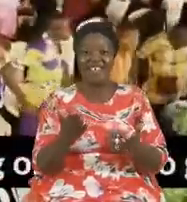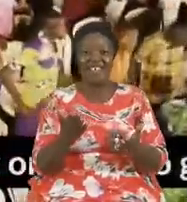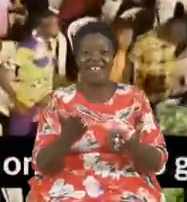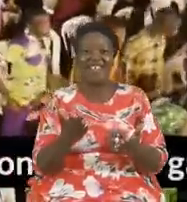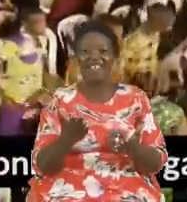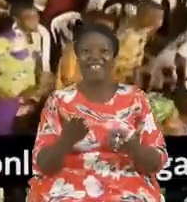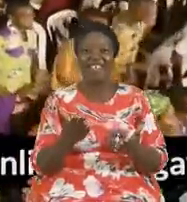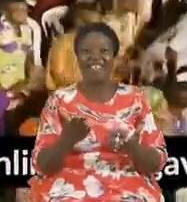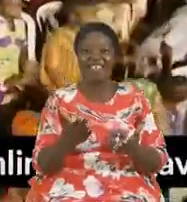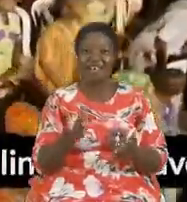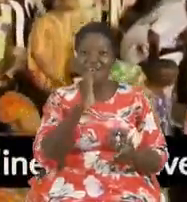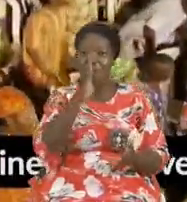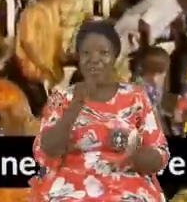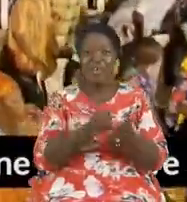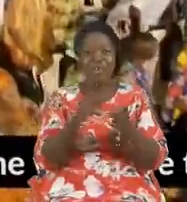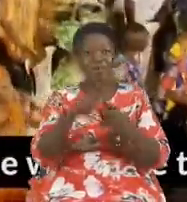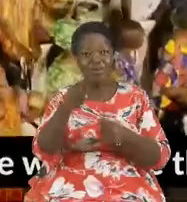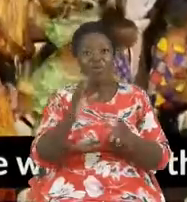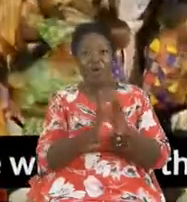My miracle is here.